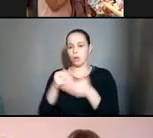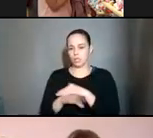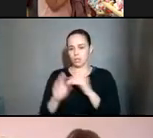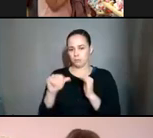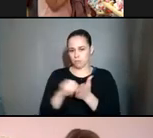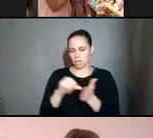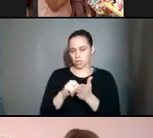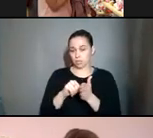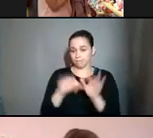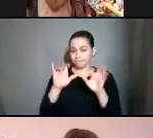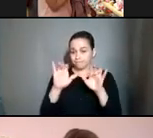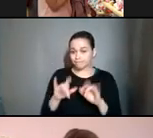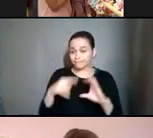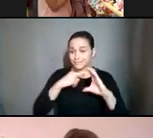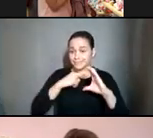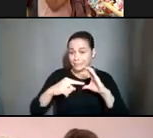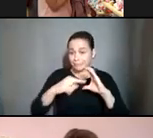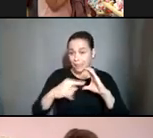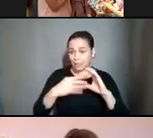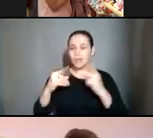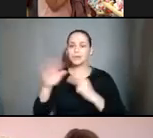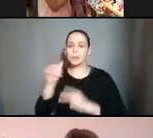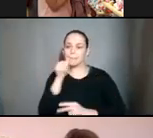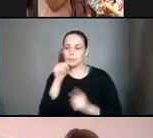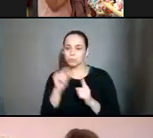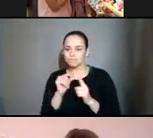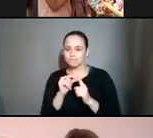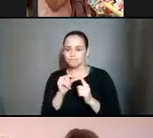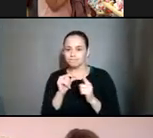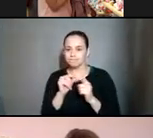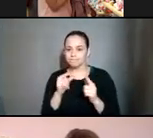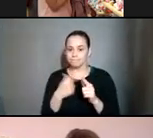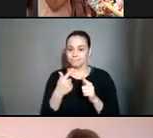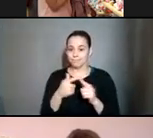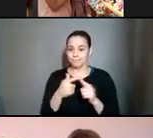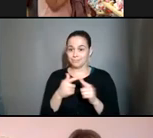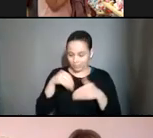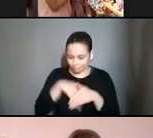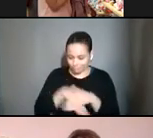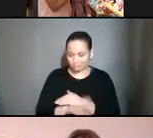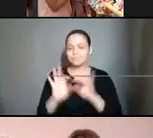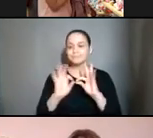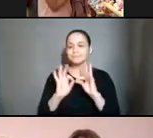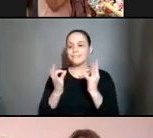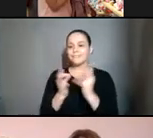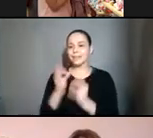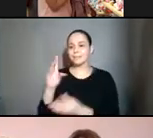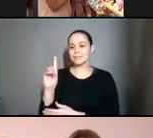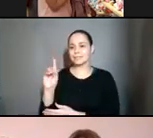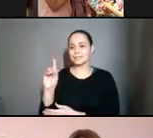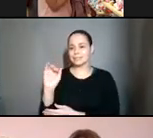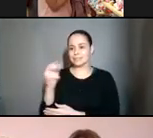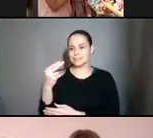the password you chose. Then you can access the family dashboard by clicking on the blue